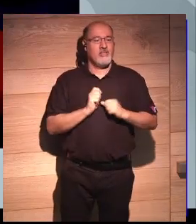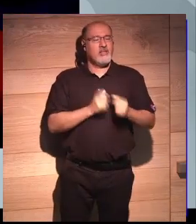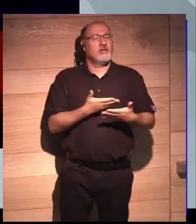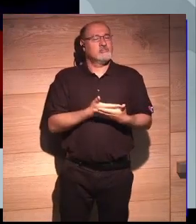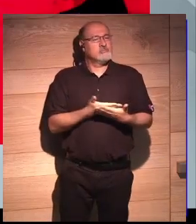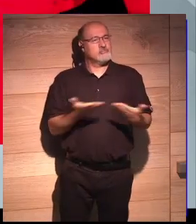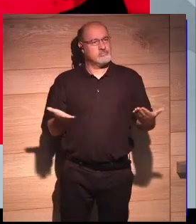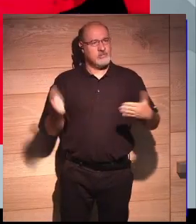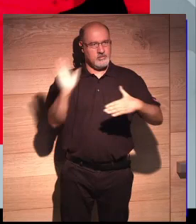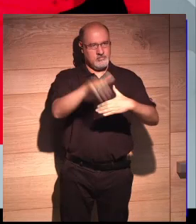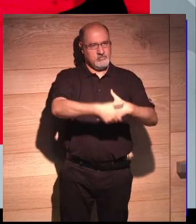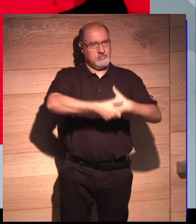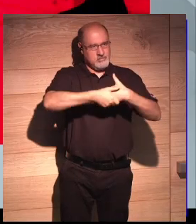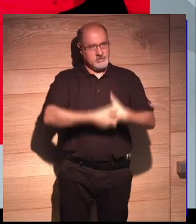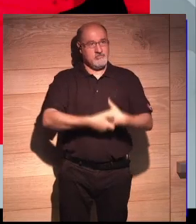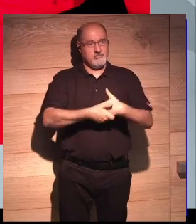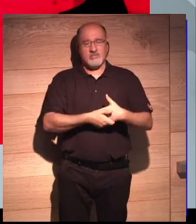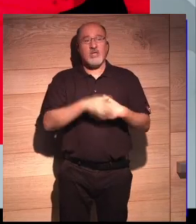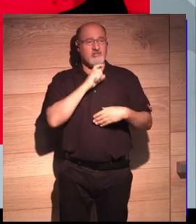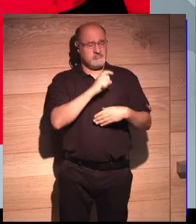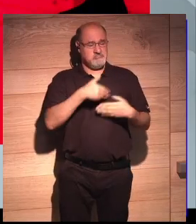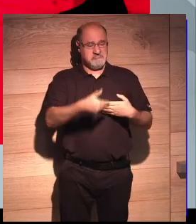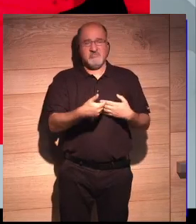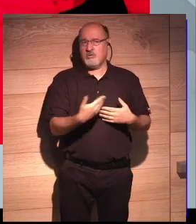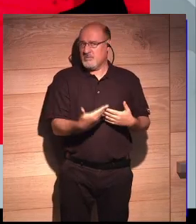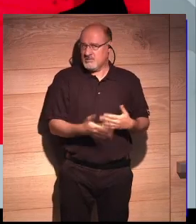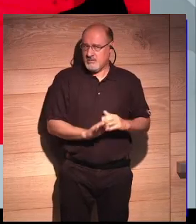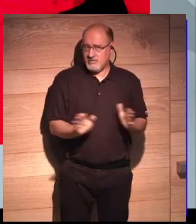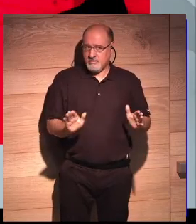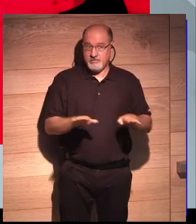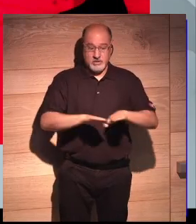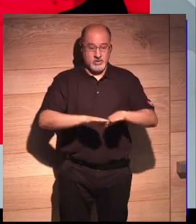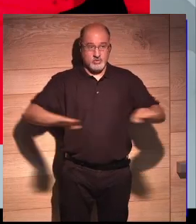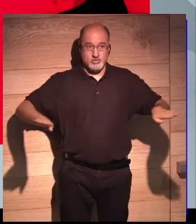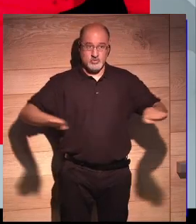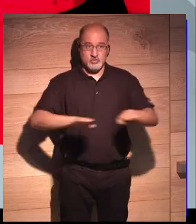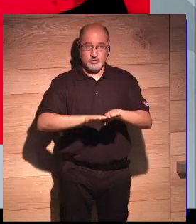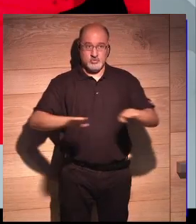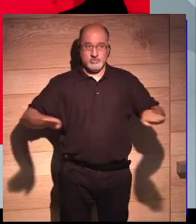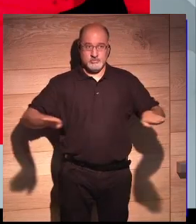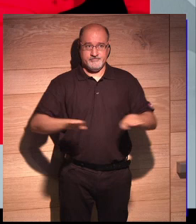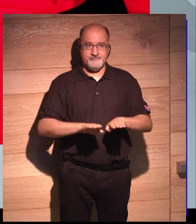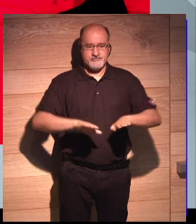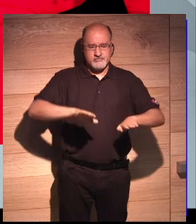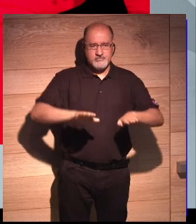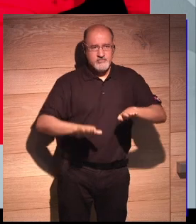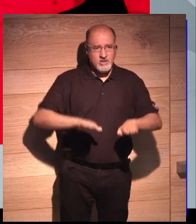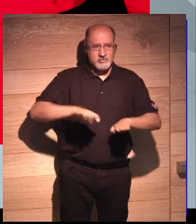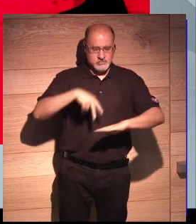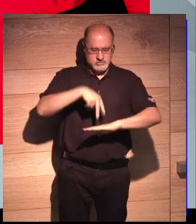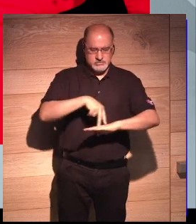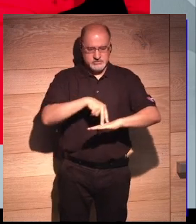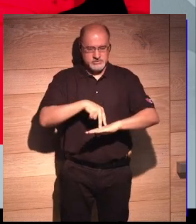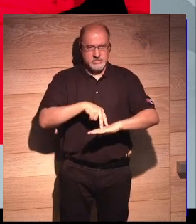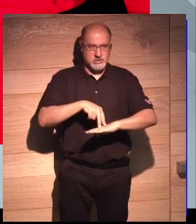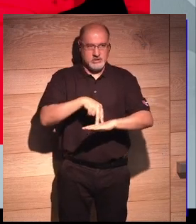it's going to be okay. Now, the floor we created was squidgy. And so for each footprint they made,